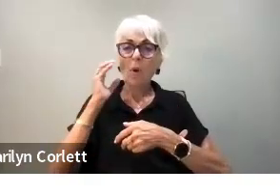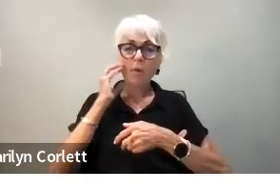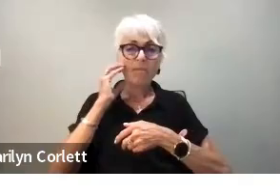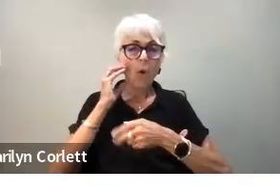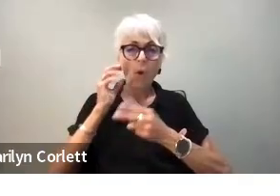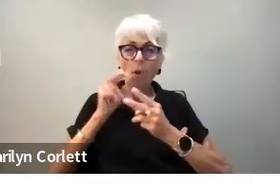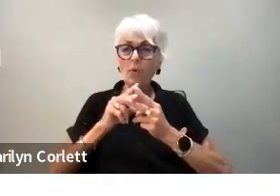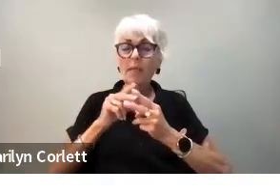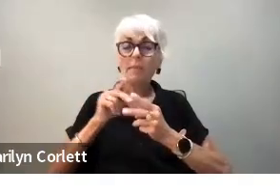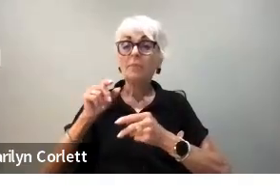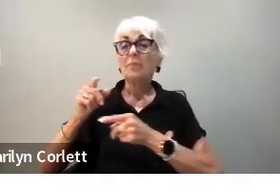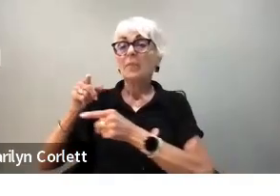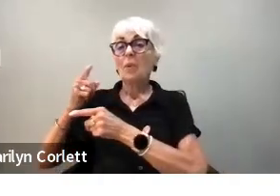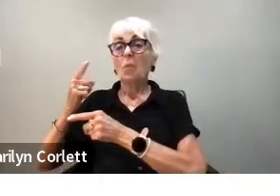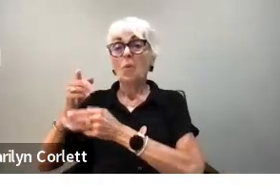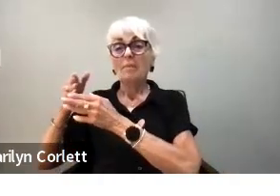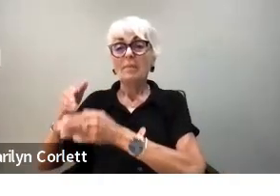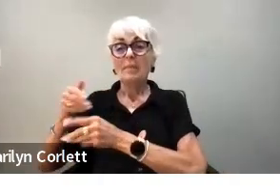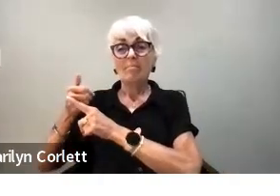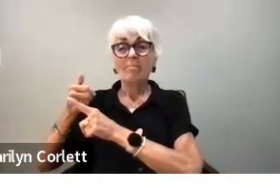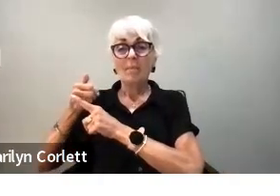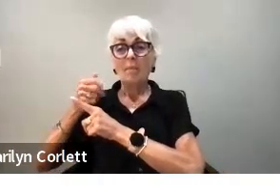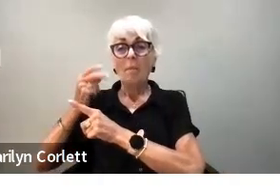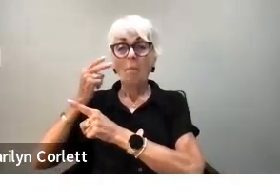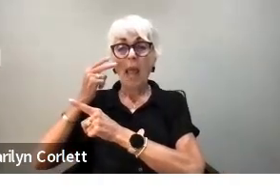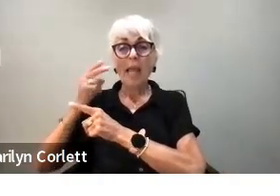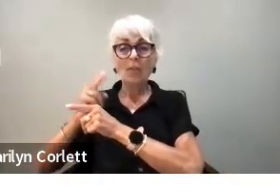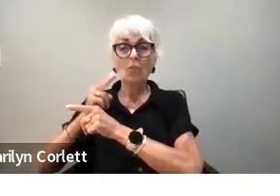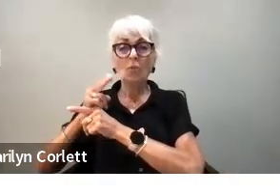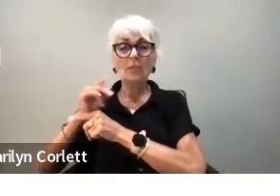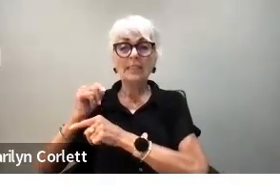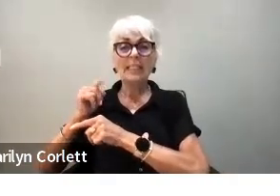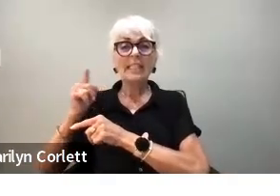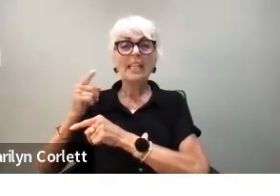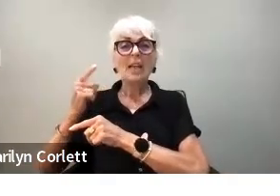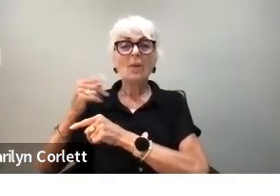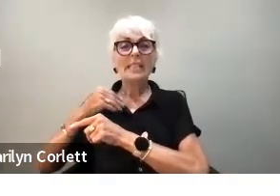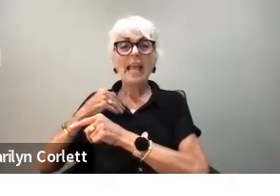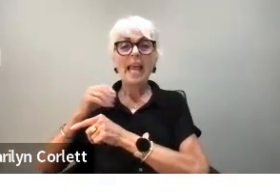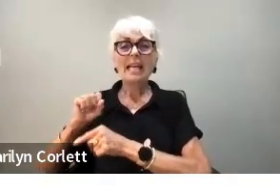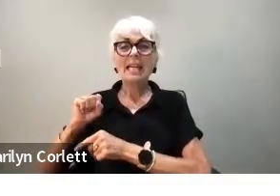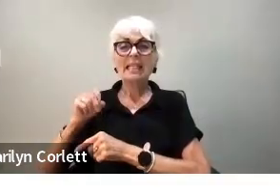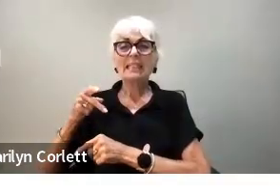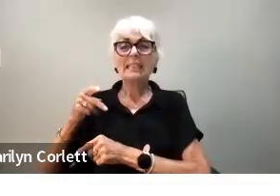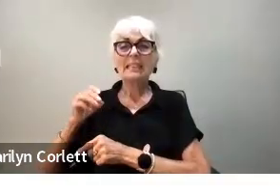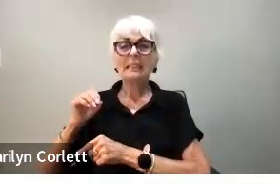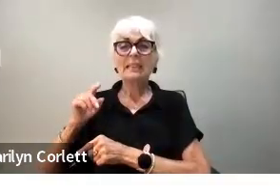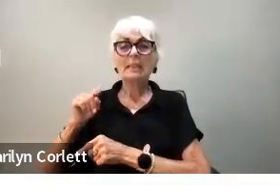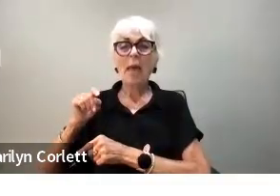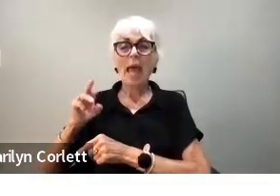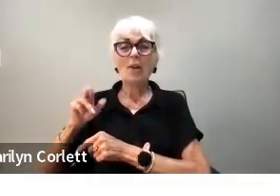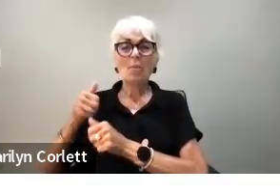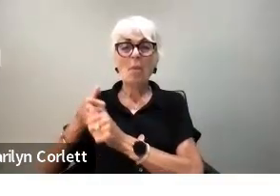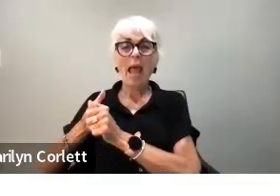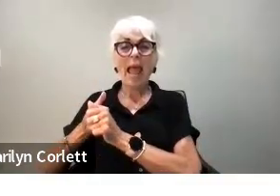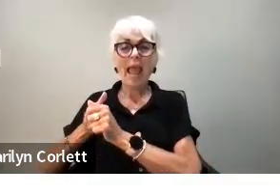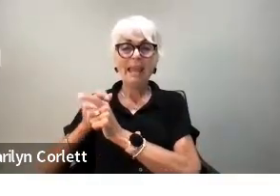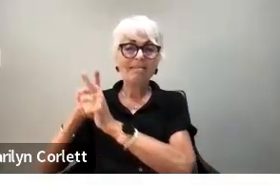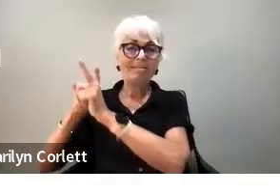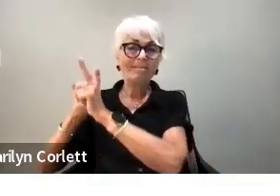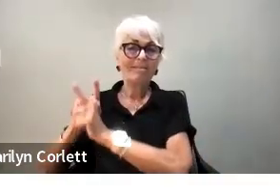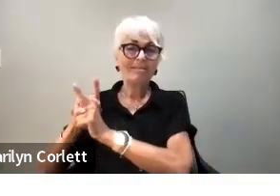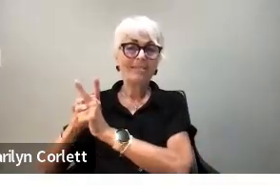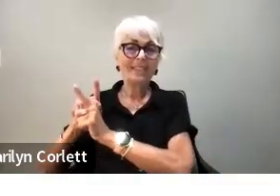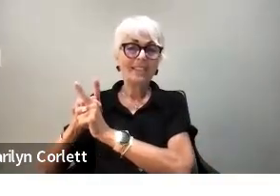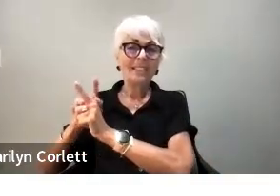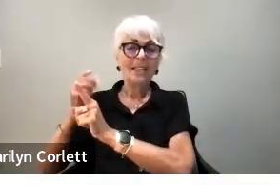who is blind use this because he always had that spotter behind him, a person who helps him let him know where